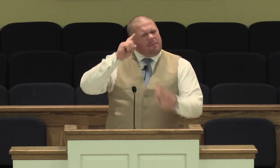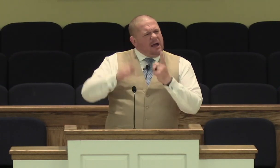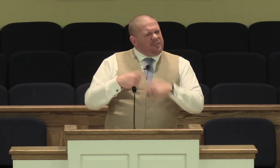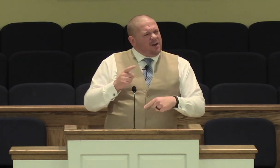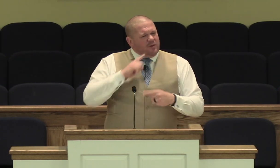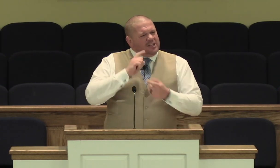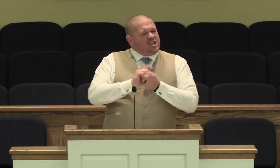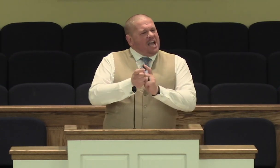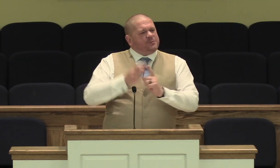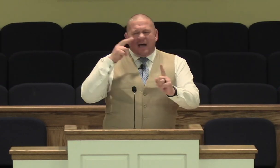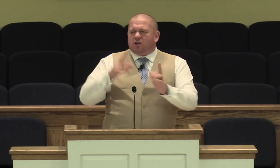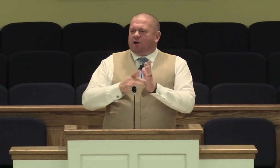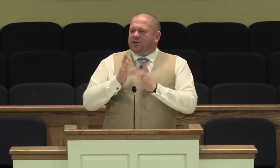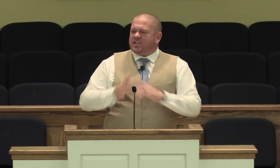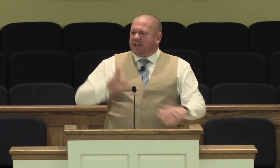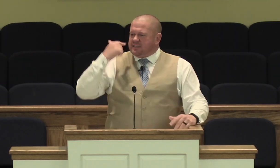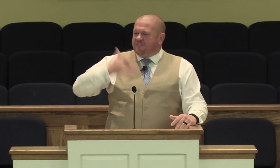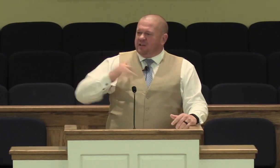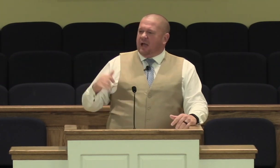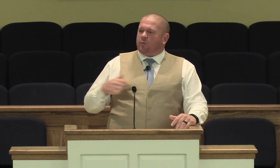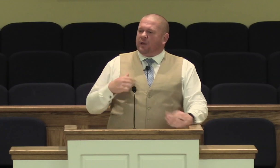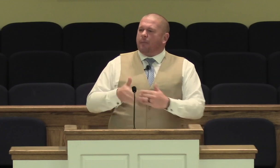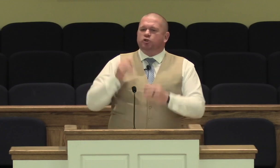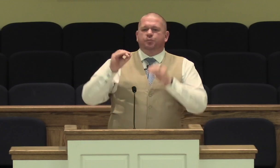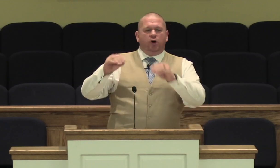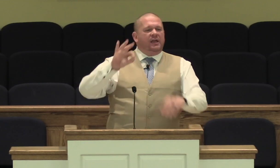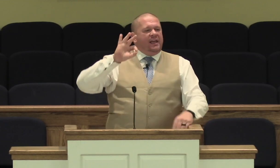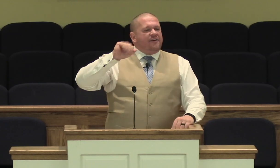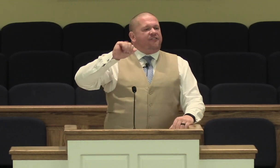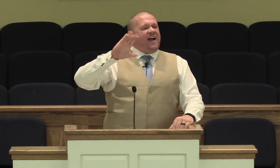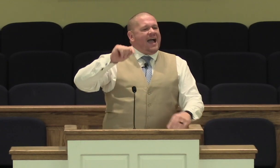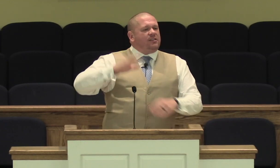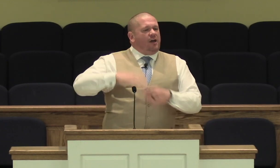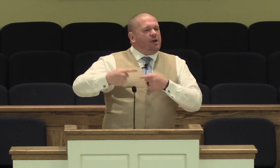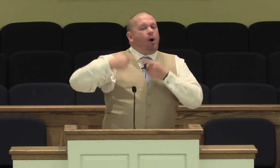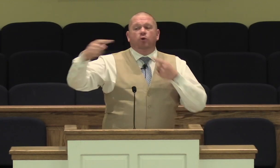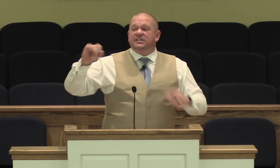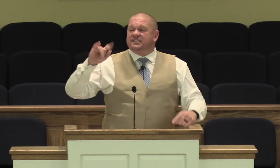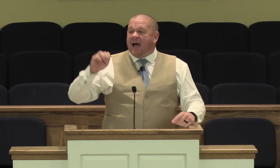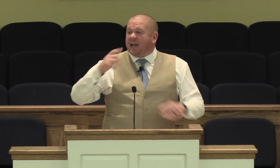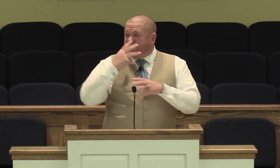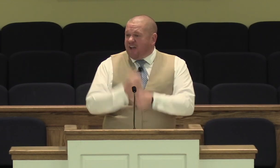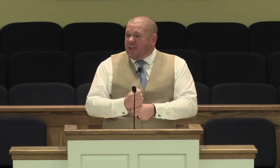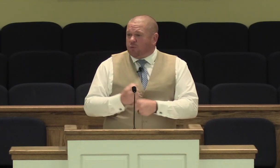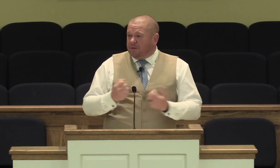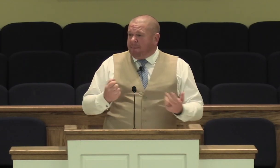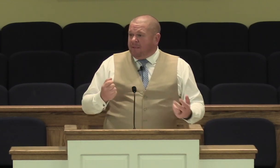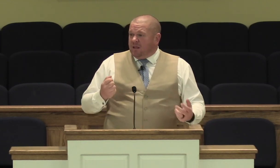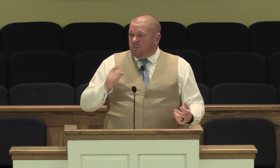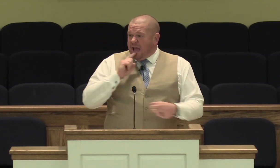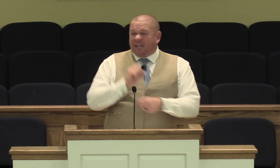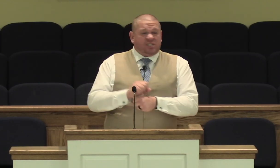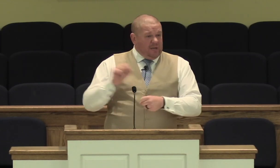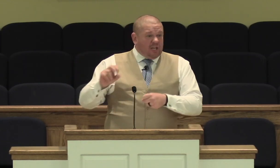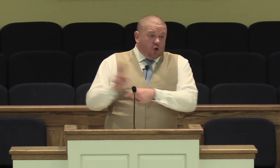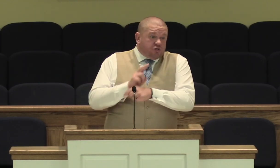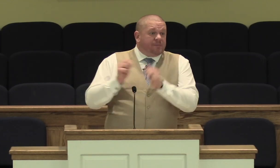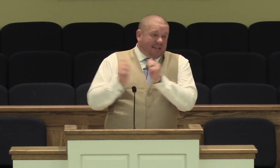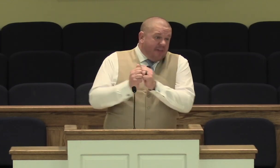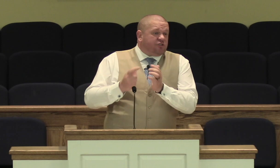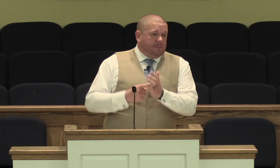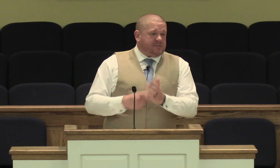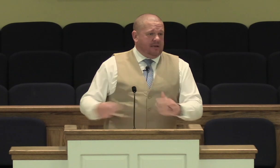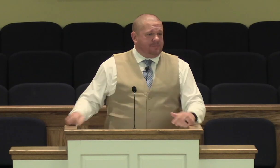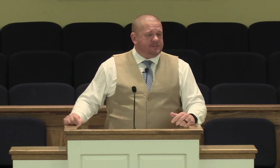when I thought about that, it really changed my outlook on Christianity because I feel like we almost put fact on the opposing side of faith when we can use